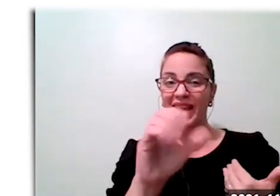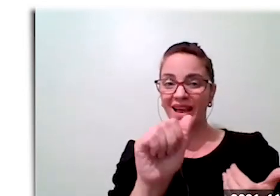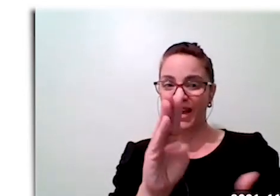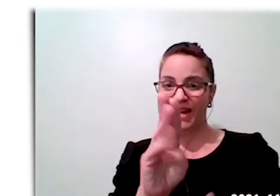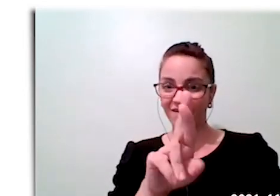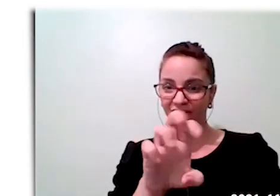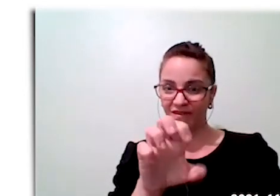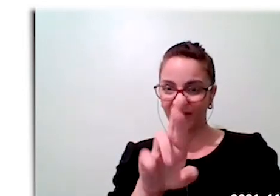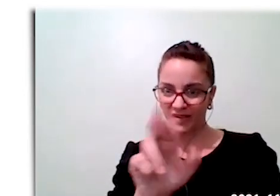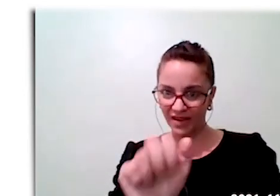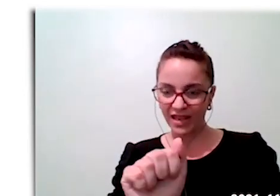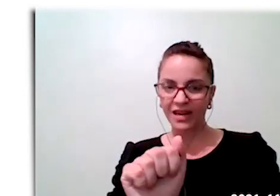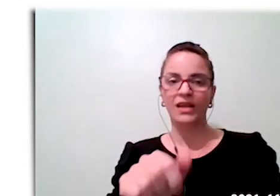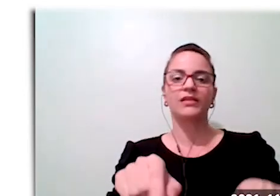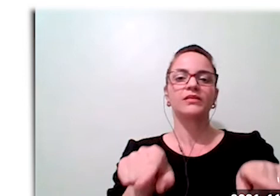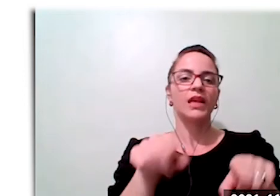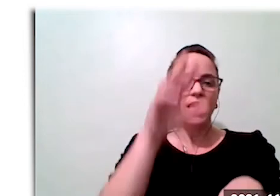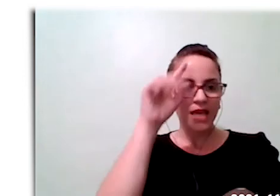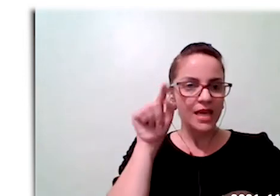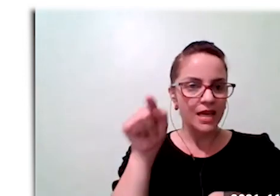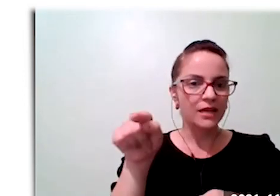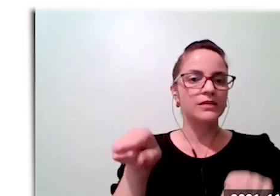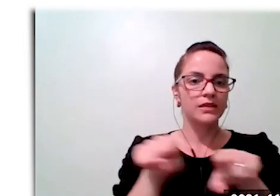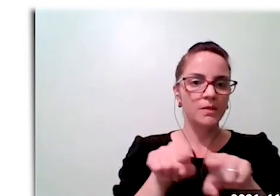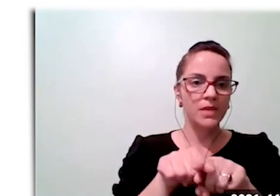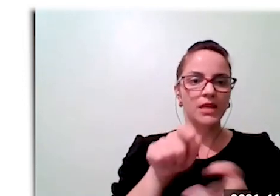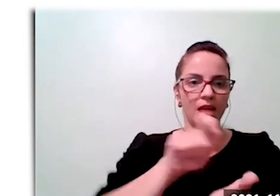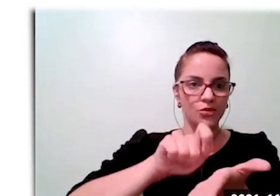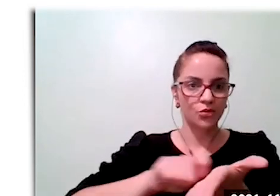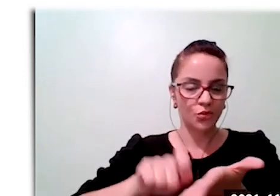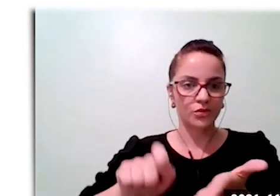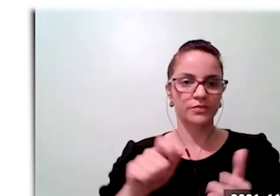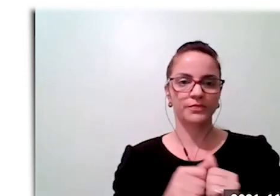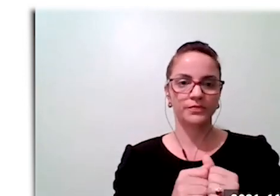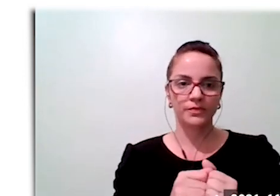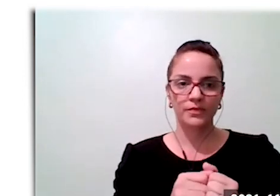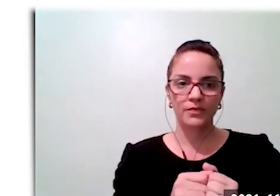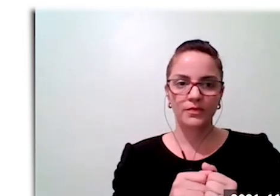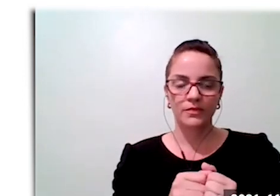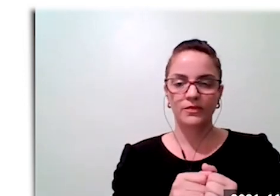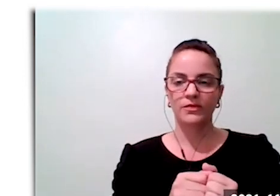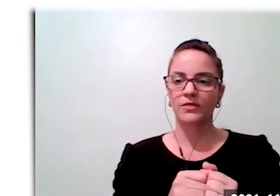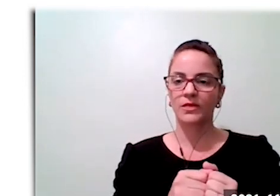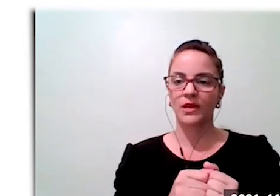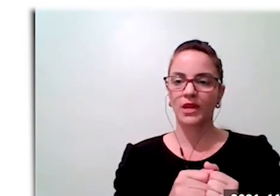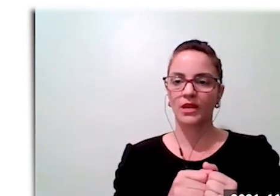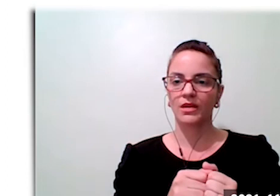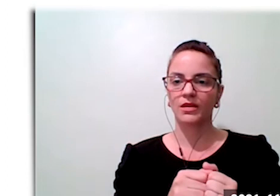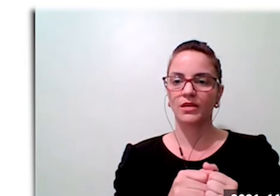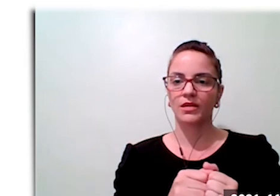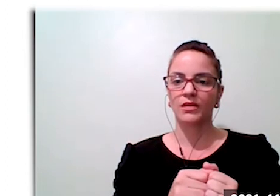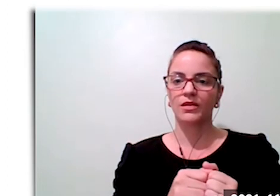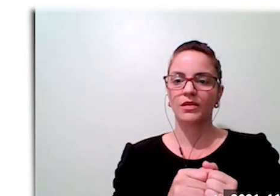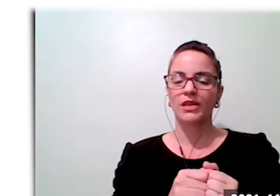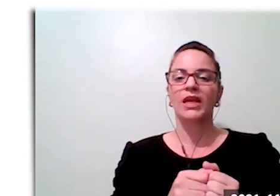Salcedo included in this section works of art that belong to private local collections. The catalog